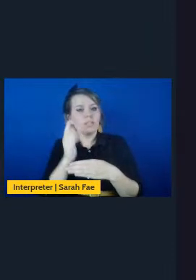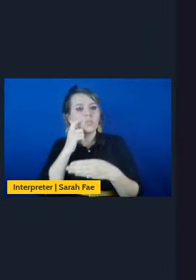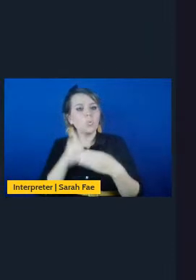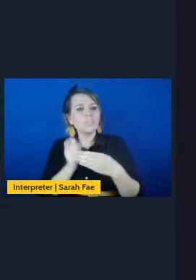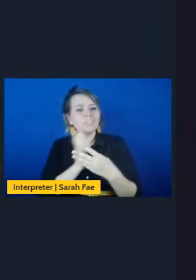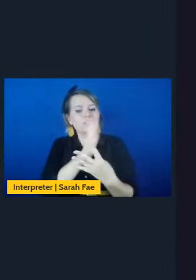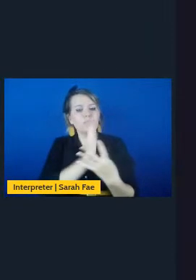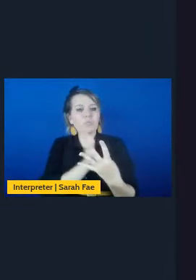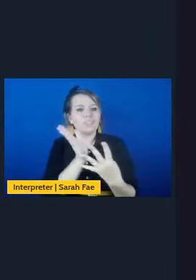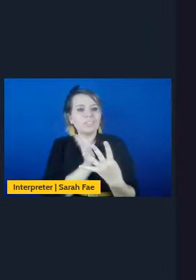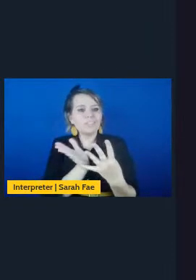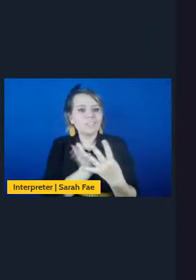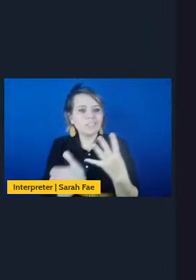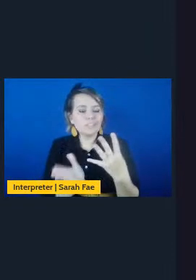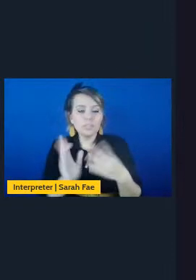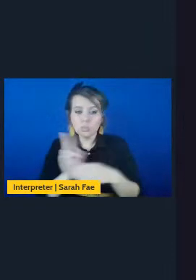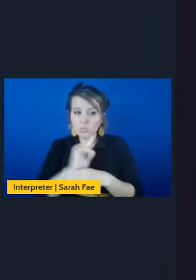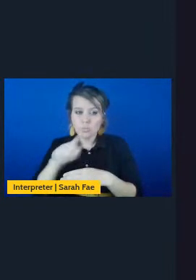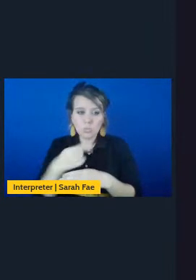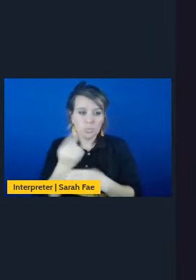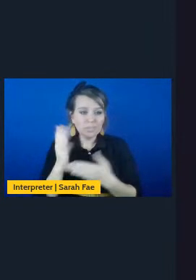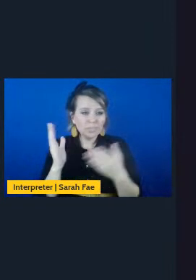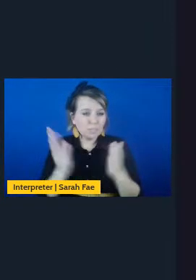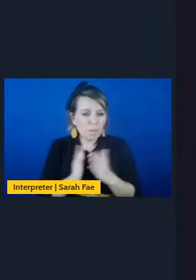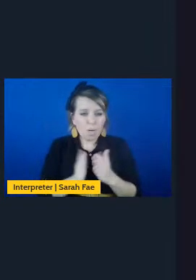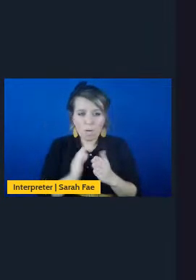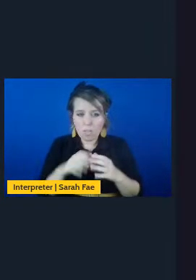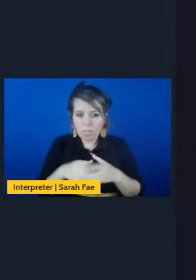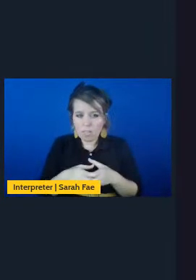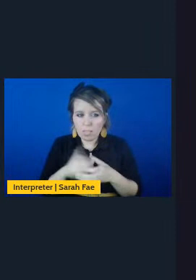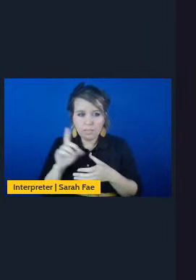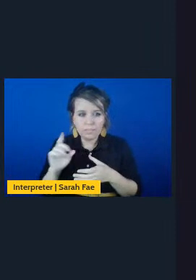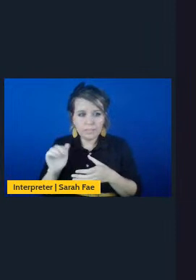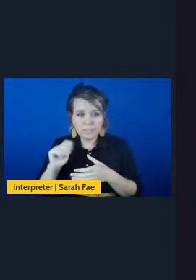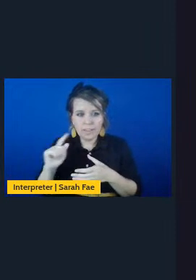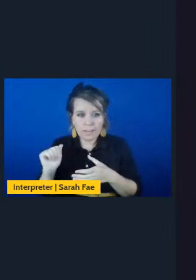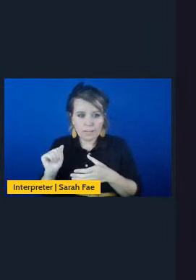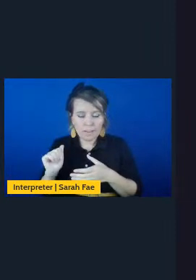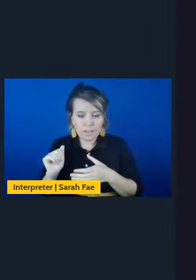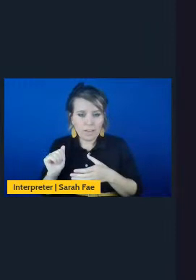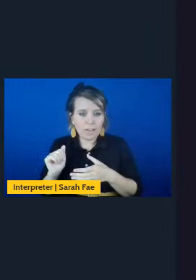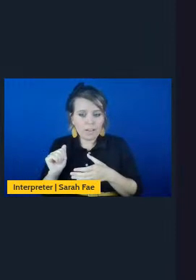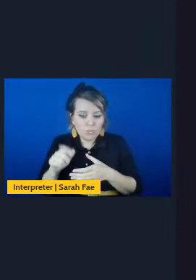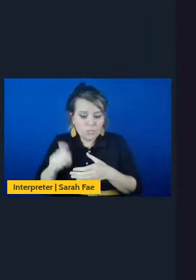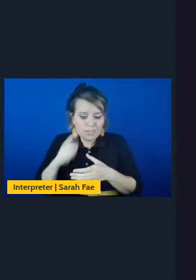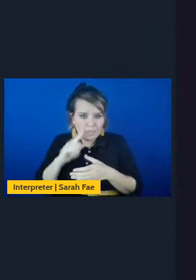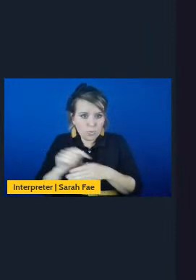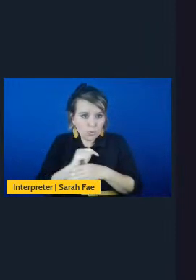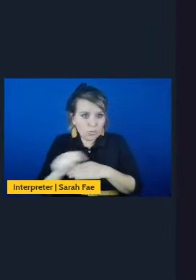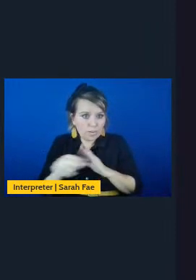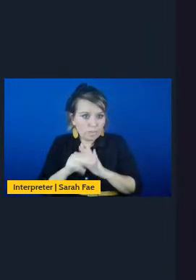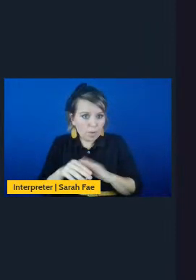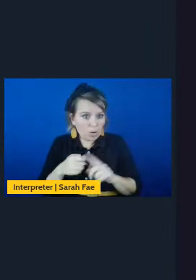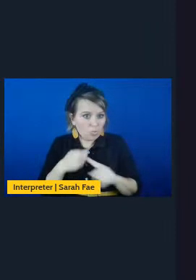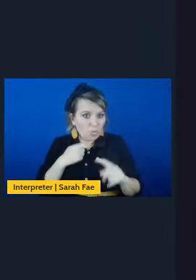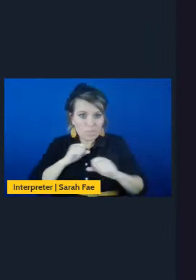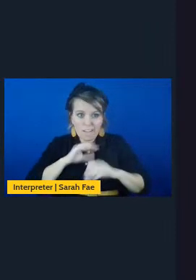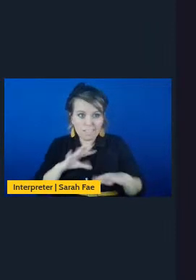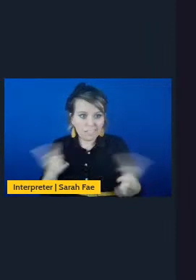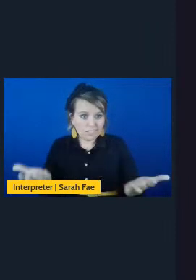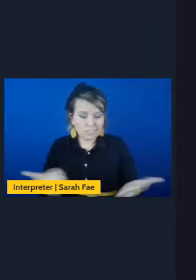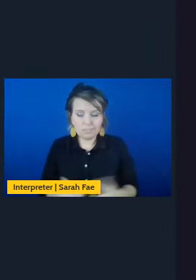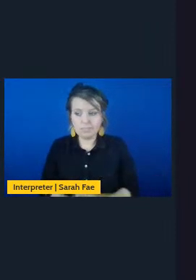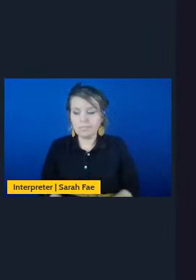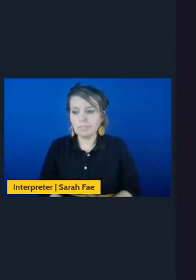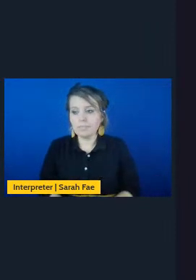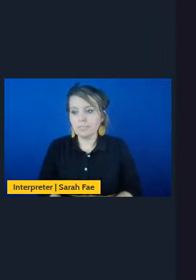using only a small fraction of data and compute required to train a model from scratch.